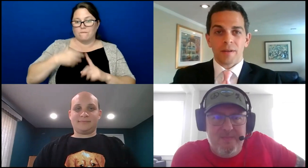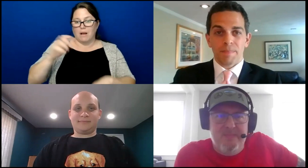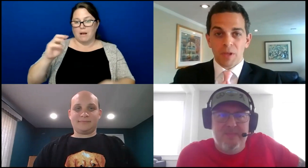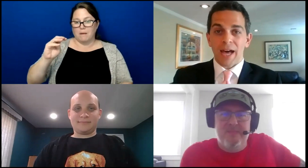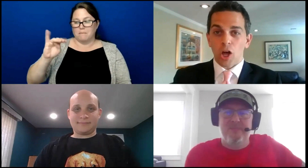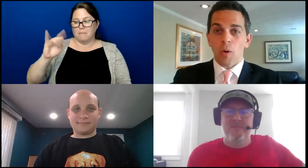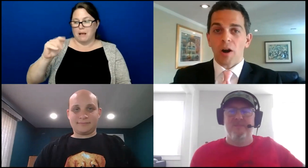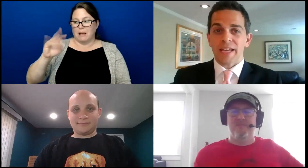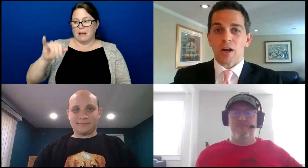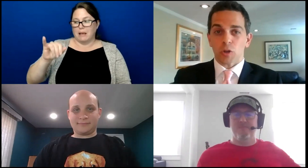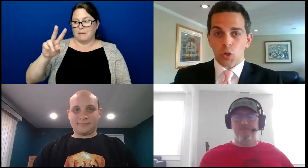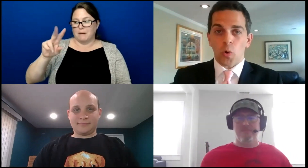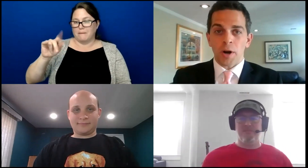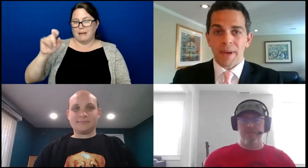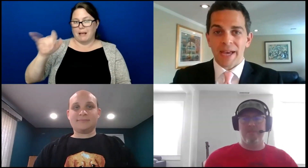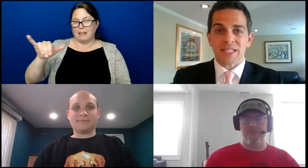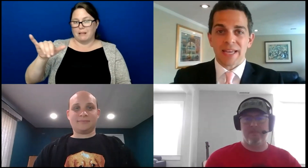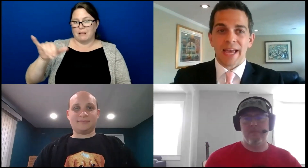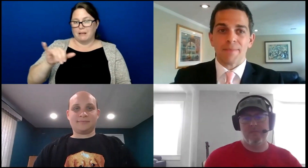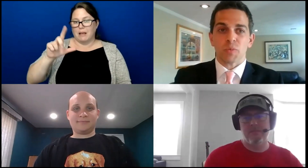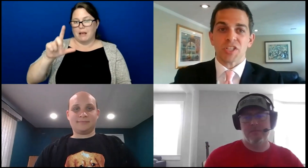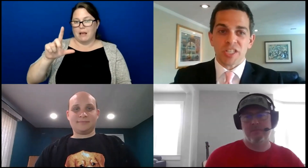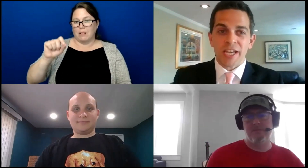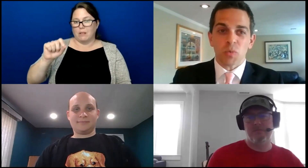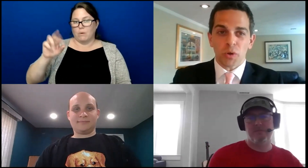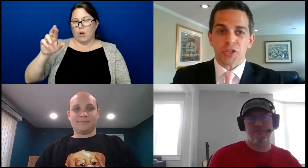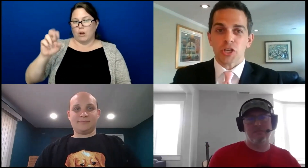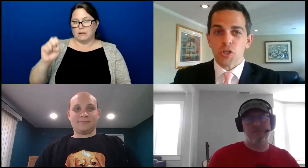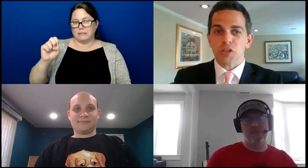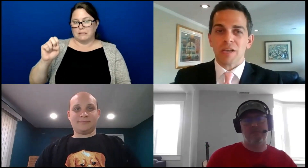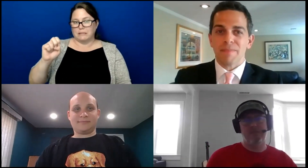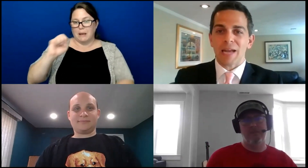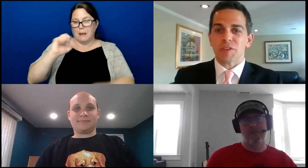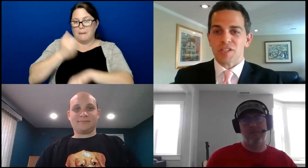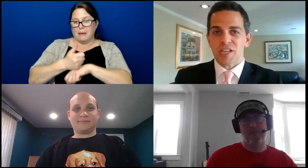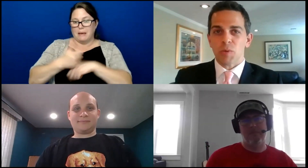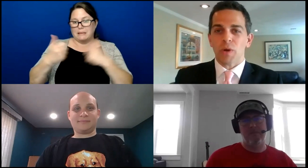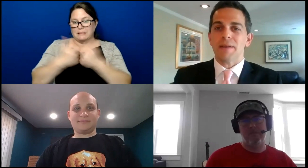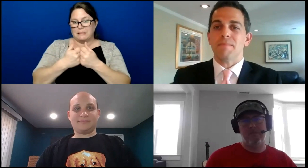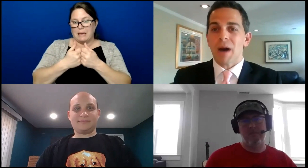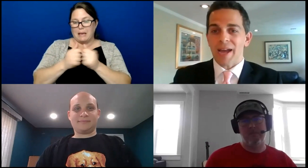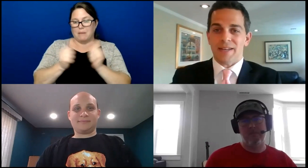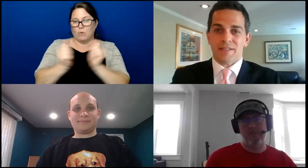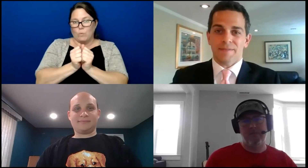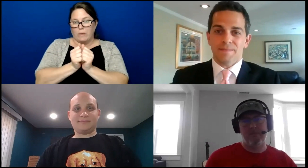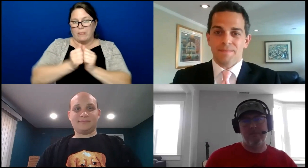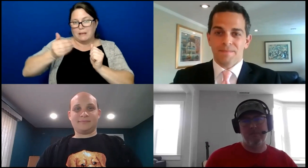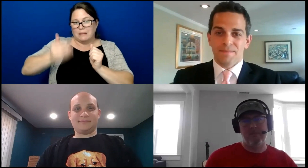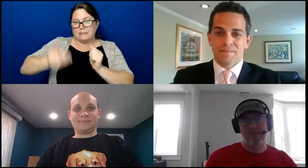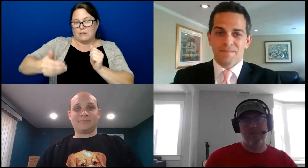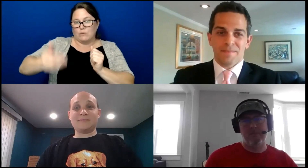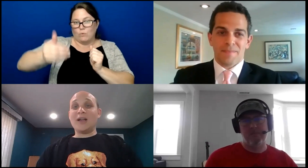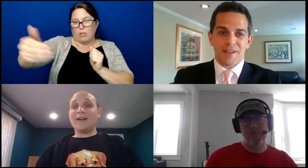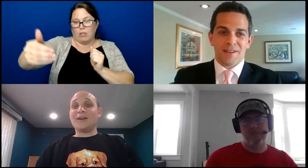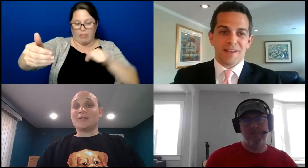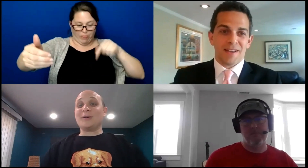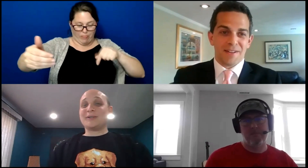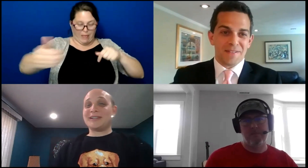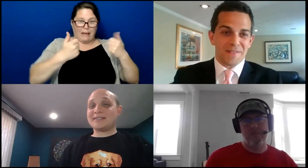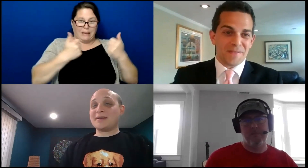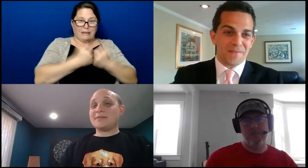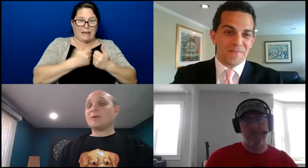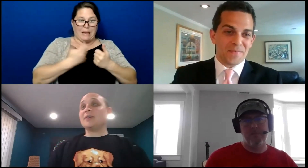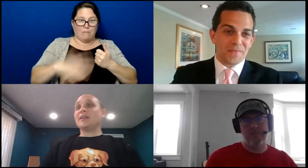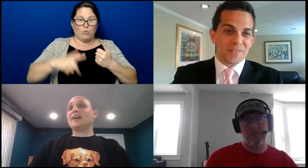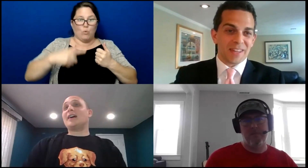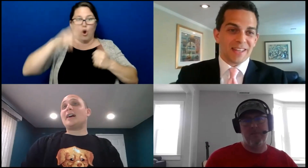lore, LORE, are lore-based games with sequels usually made with the sequel in mind? Or